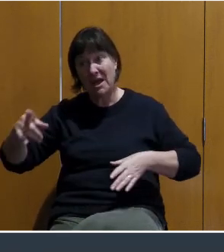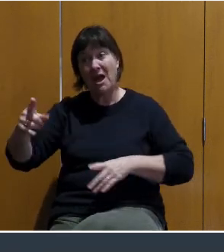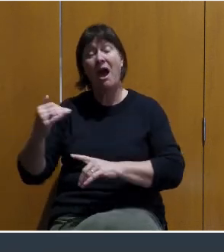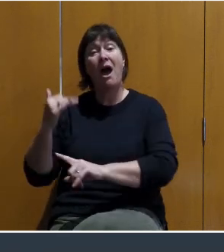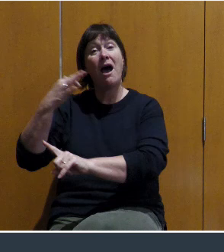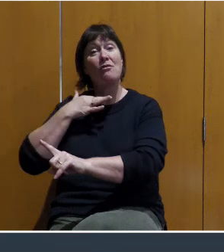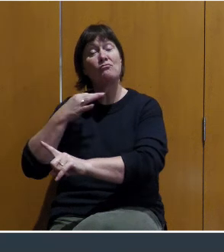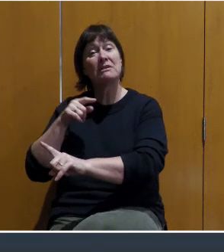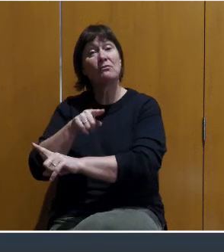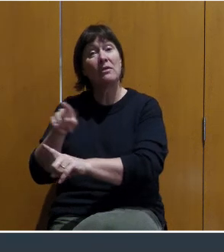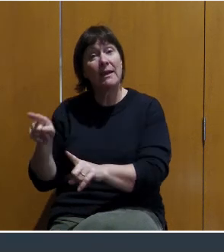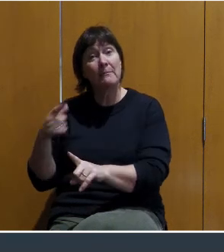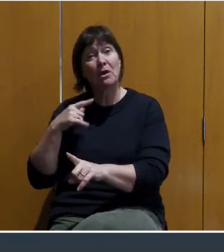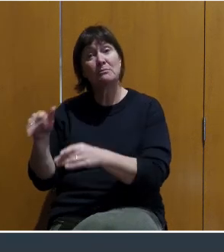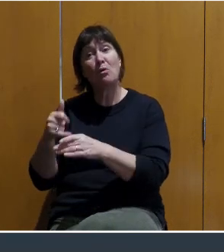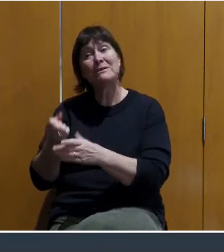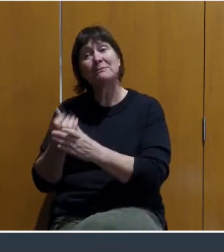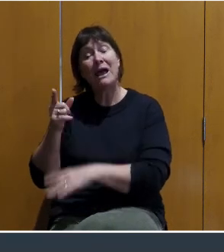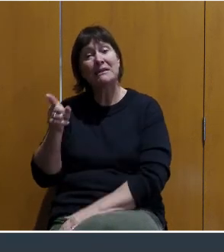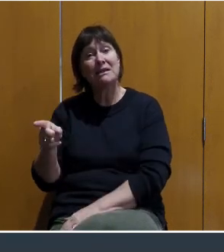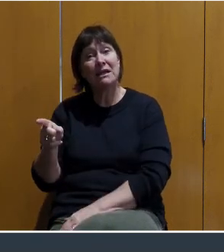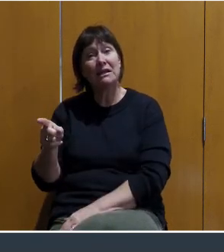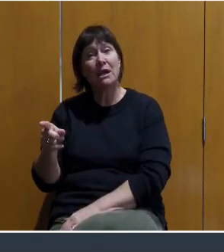be creating additional harm.